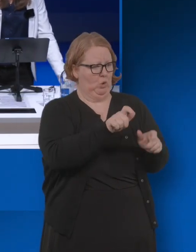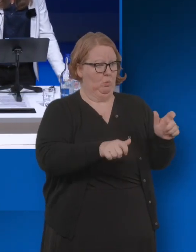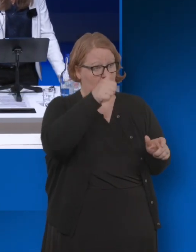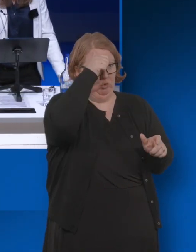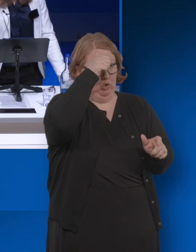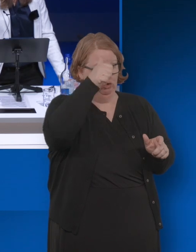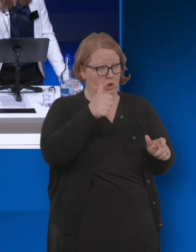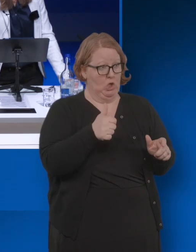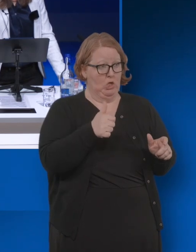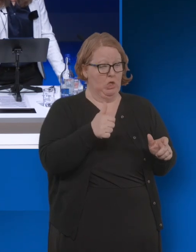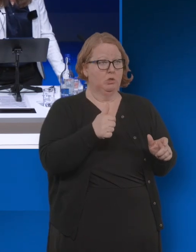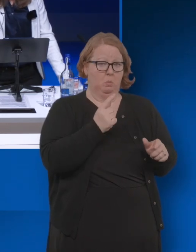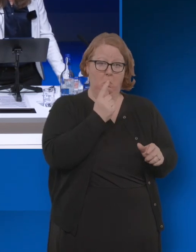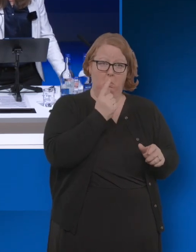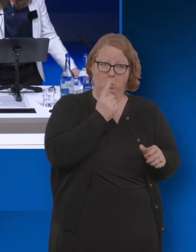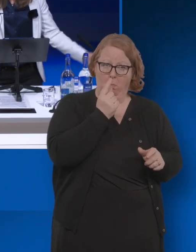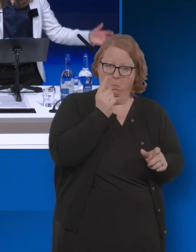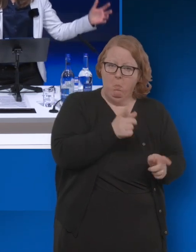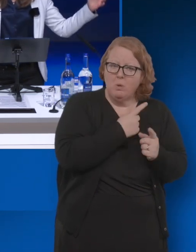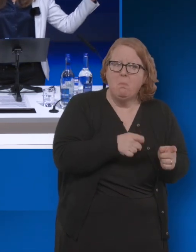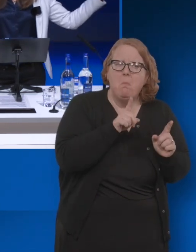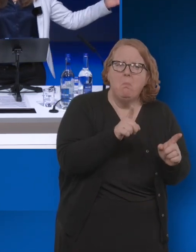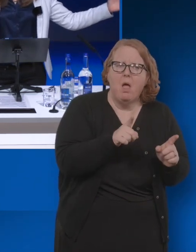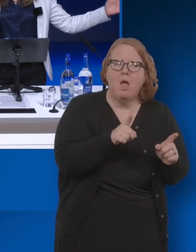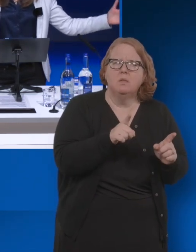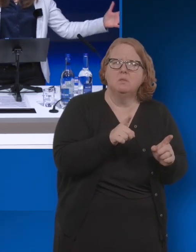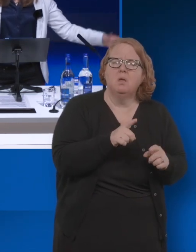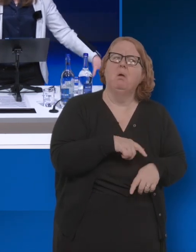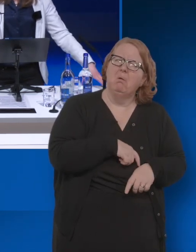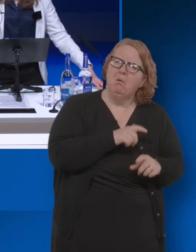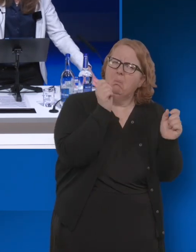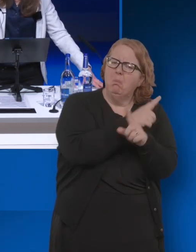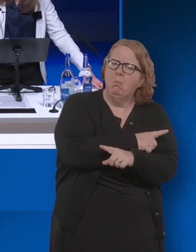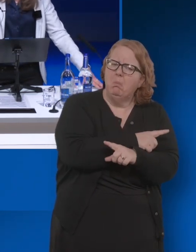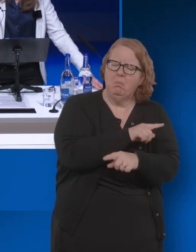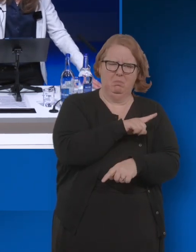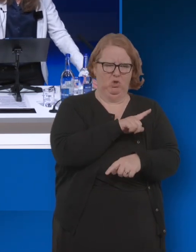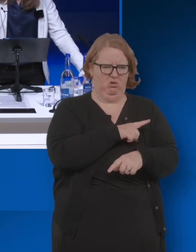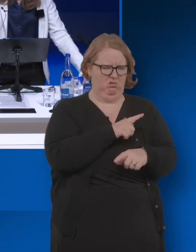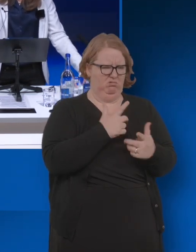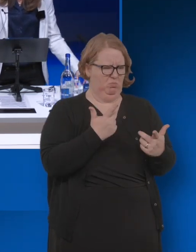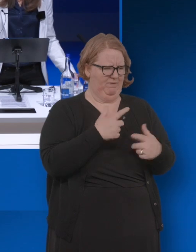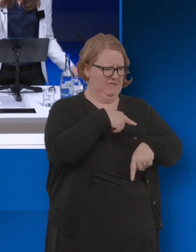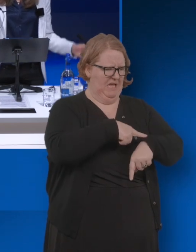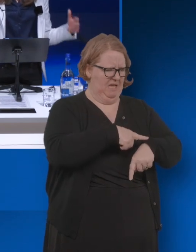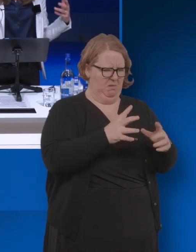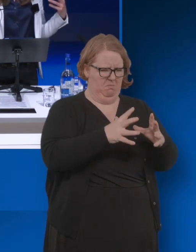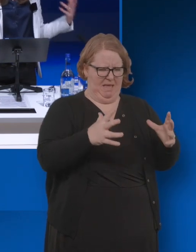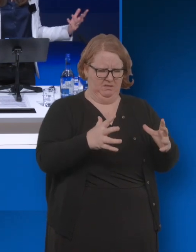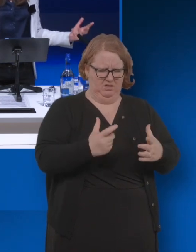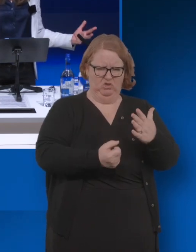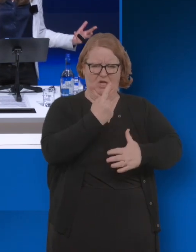it's an anomaly, because we live in a non-conscious universe of time plus matter plus chance,